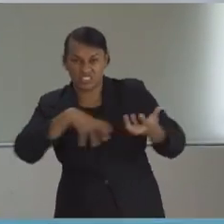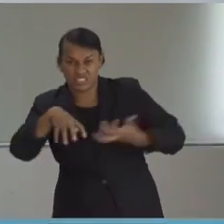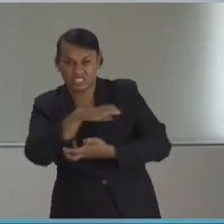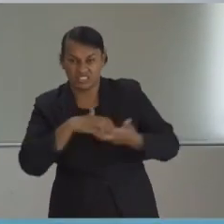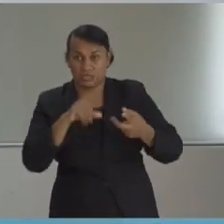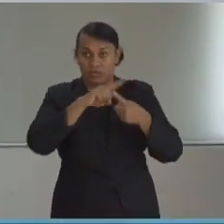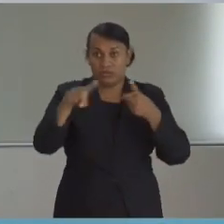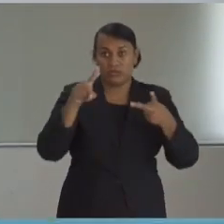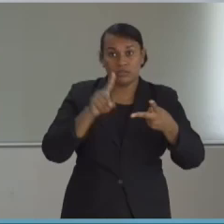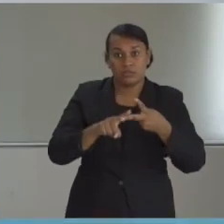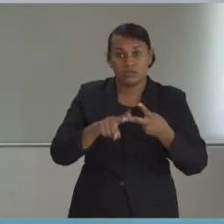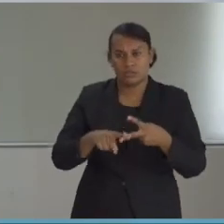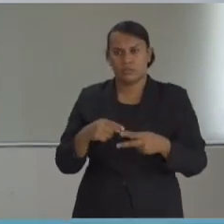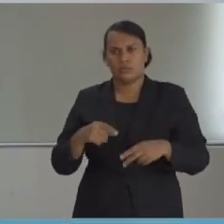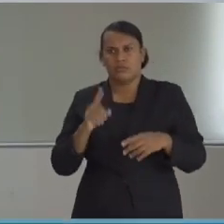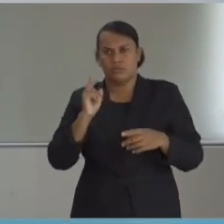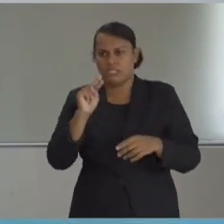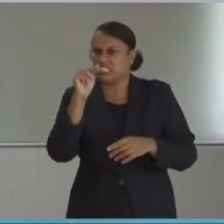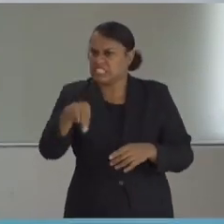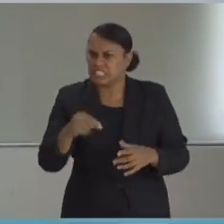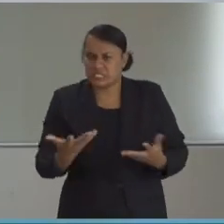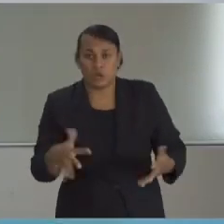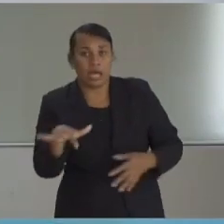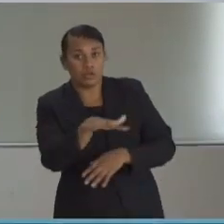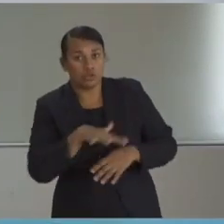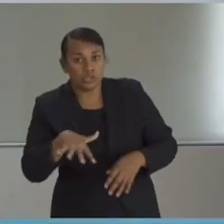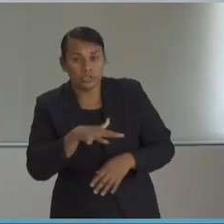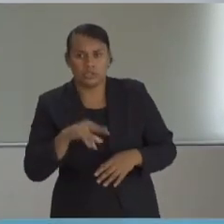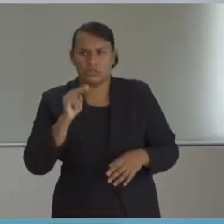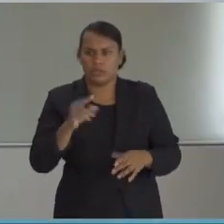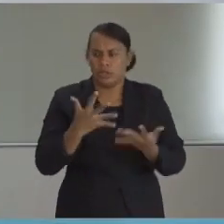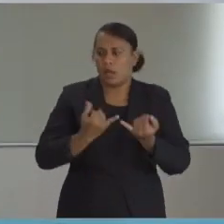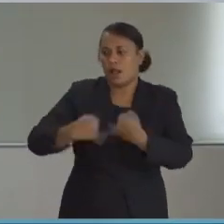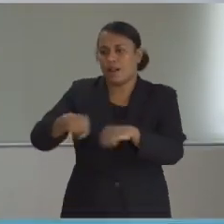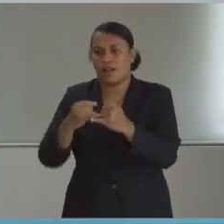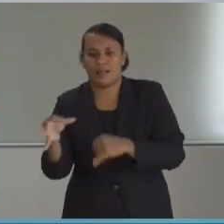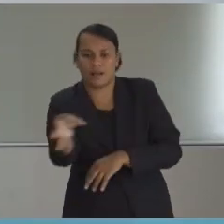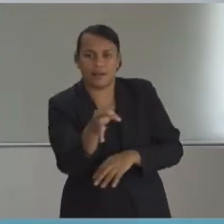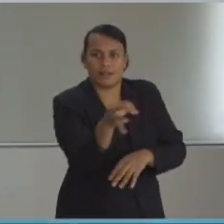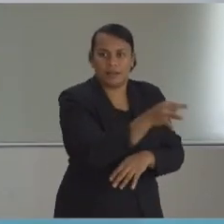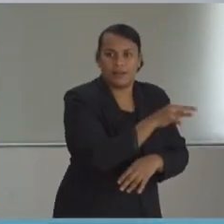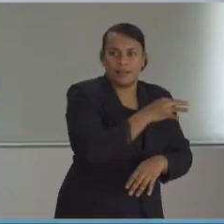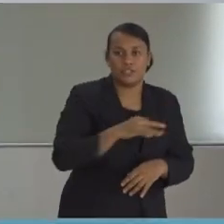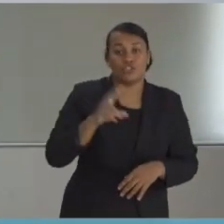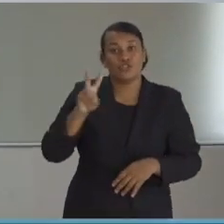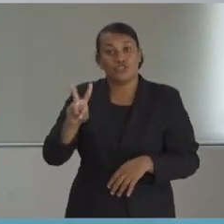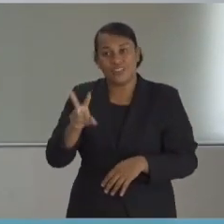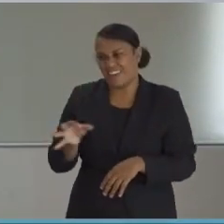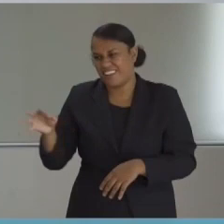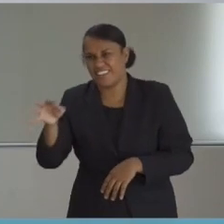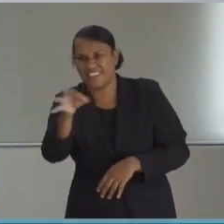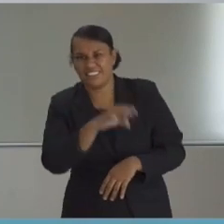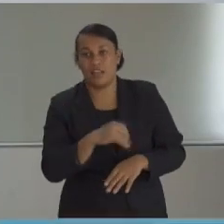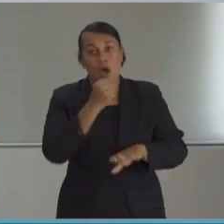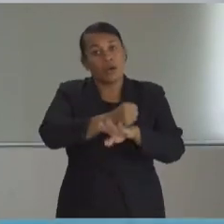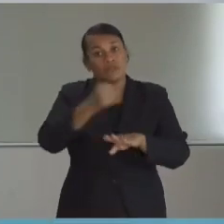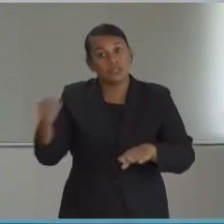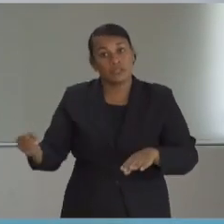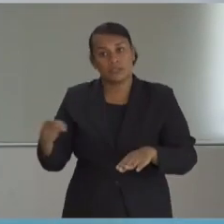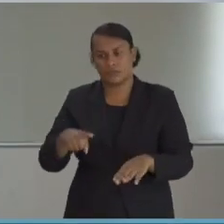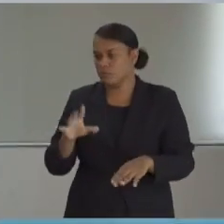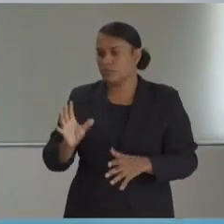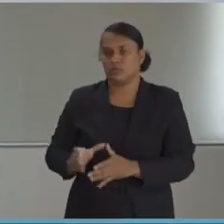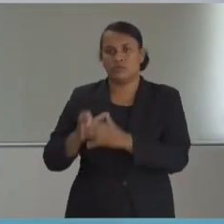immediate area is the Mamanudas and the Asawas. For that, government has allocated one of its strategic assets,